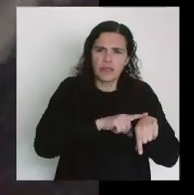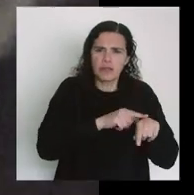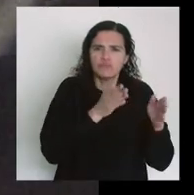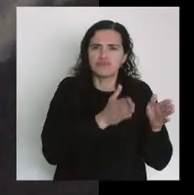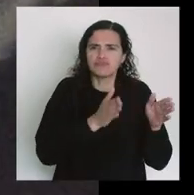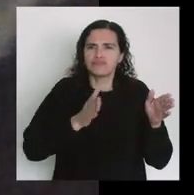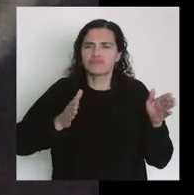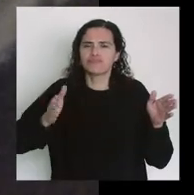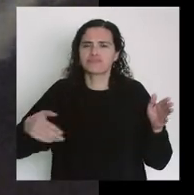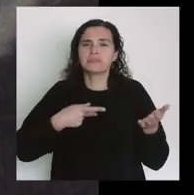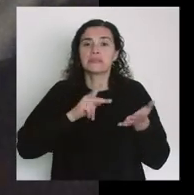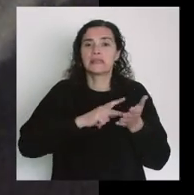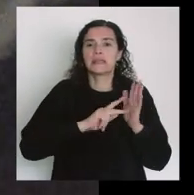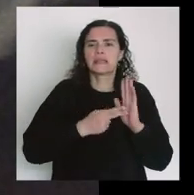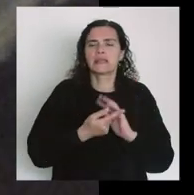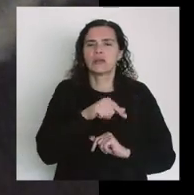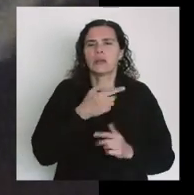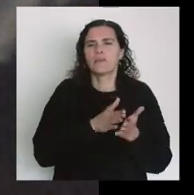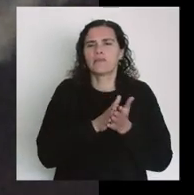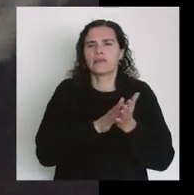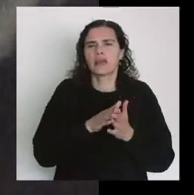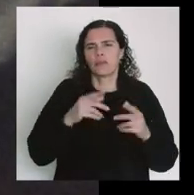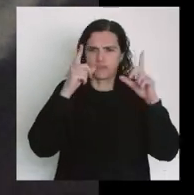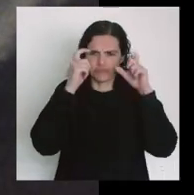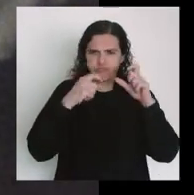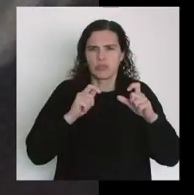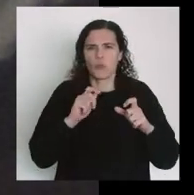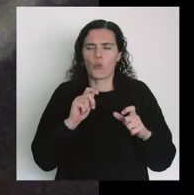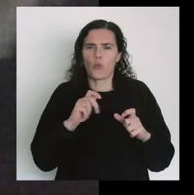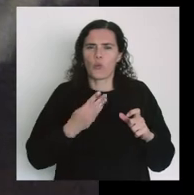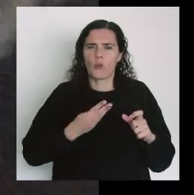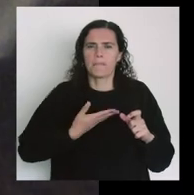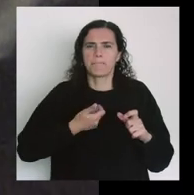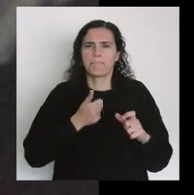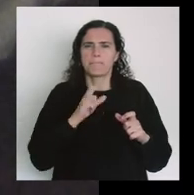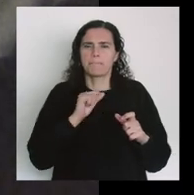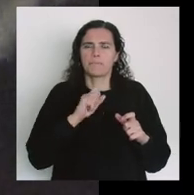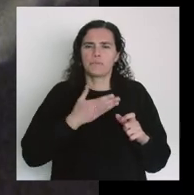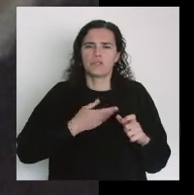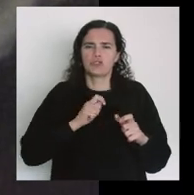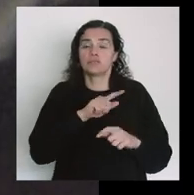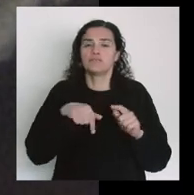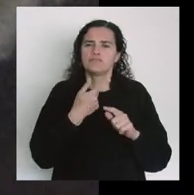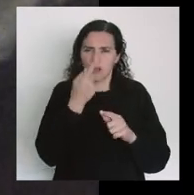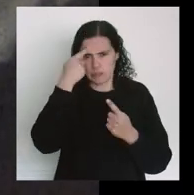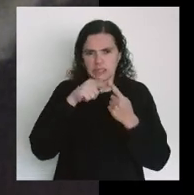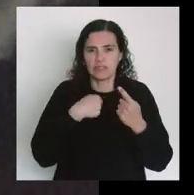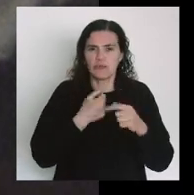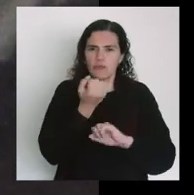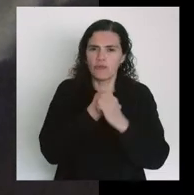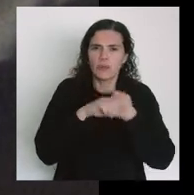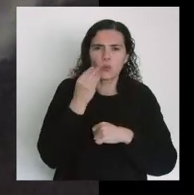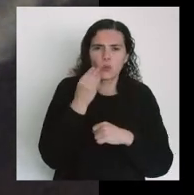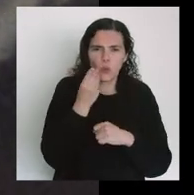was the technique used by the photographer Muybridge to actually capture movement frame